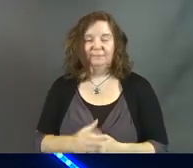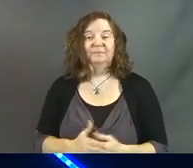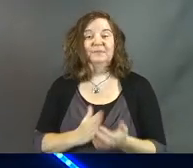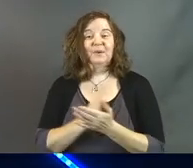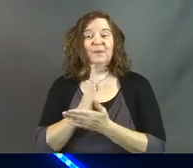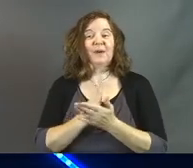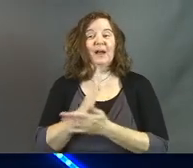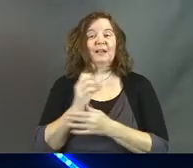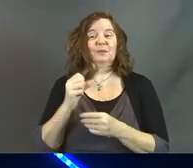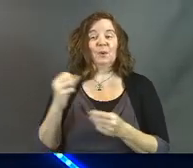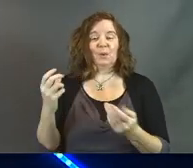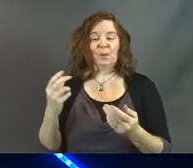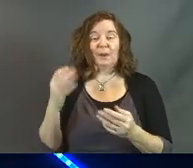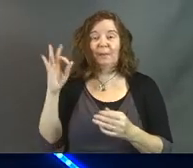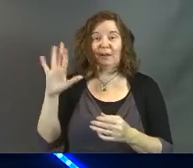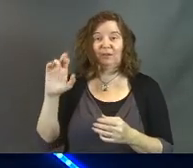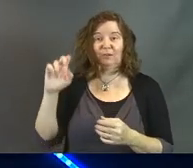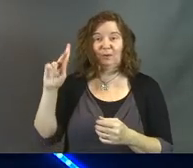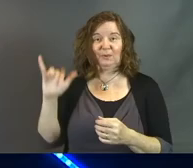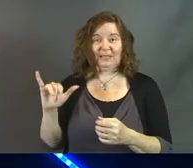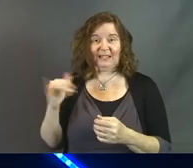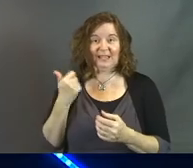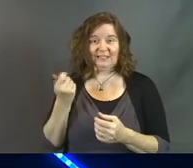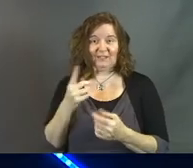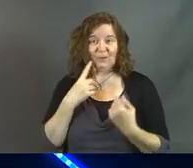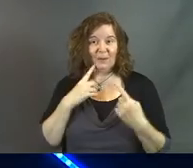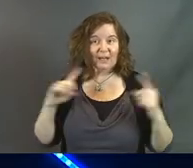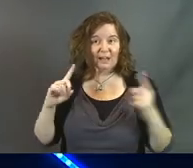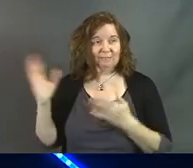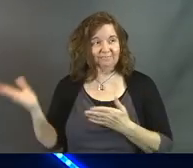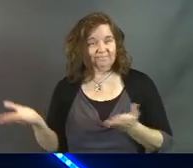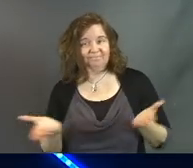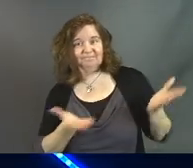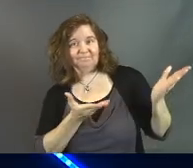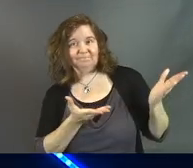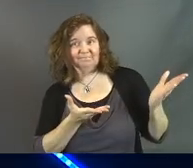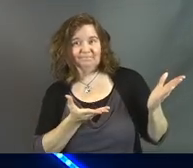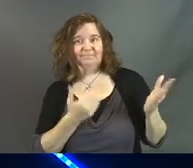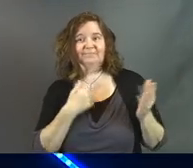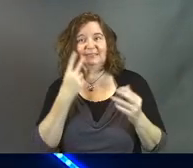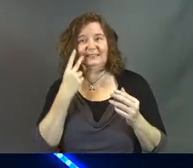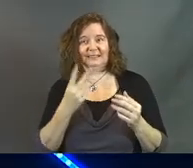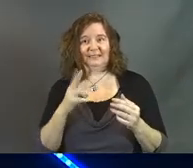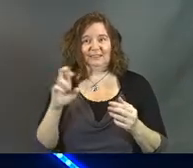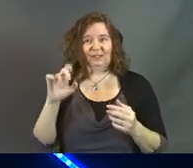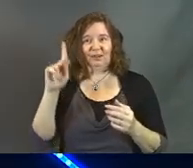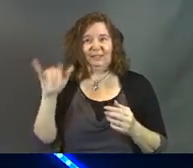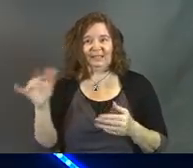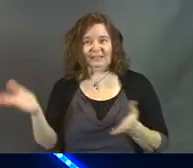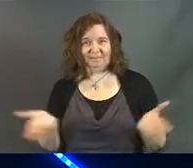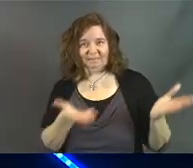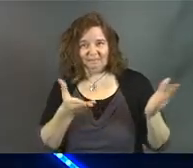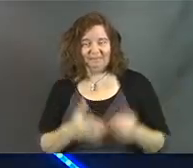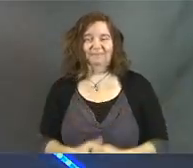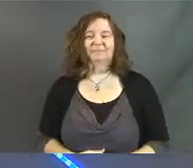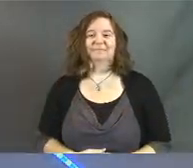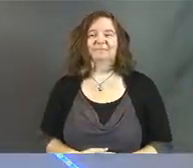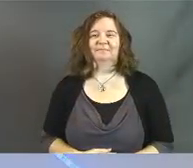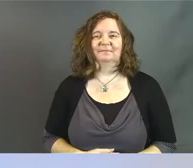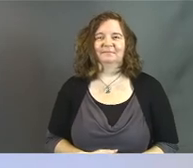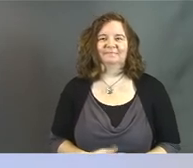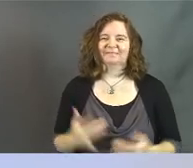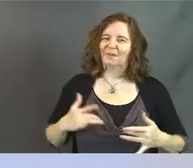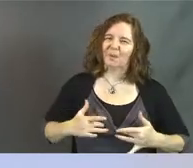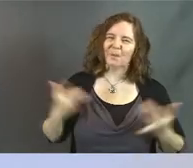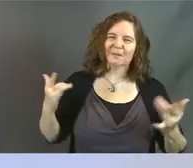All right, so Pastor Ricky actually has a few announcements. So if you'll turn to the screens, Pastor Ricky's over there. What's